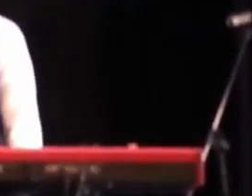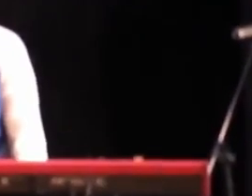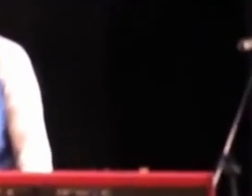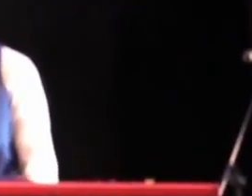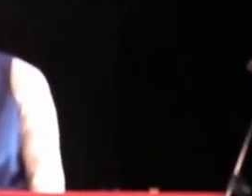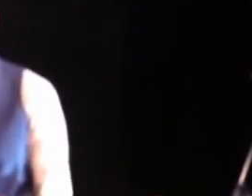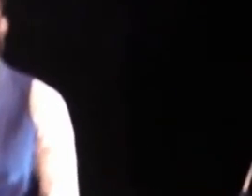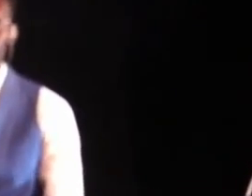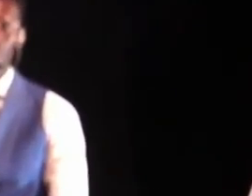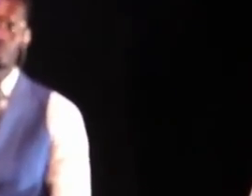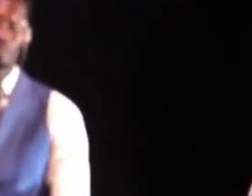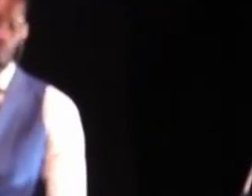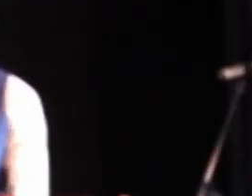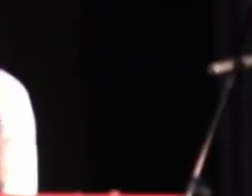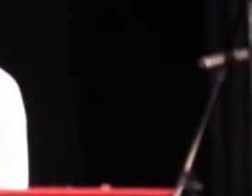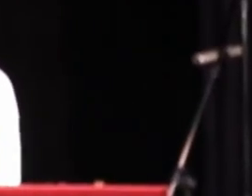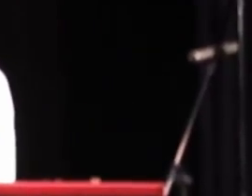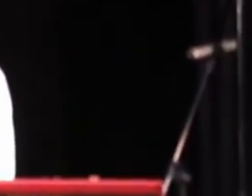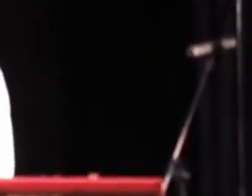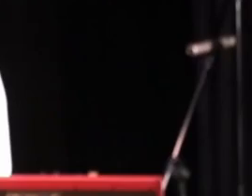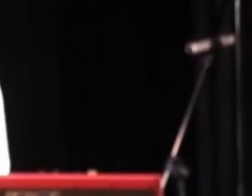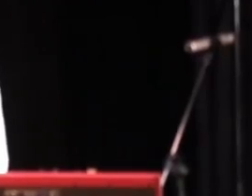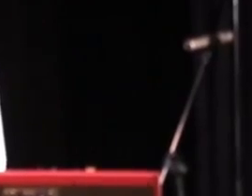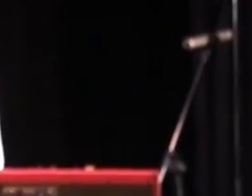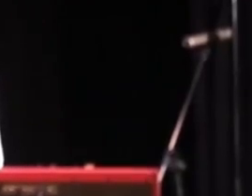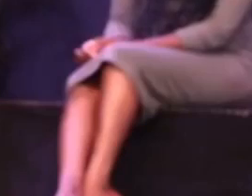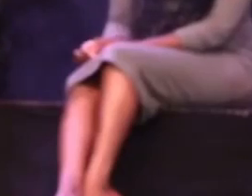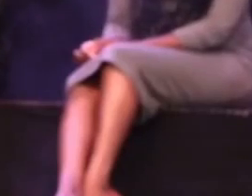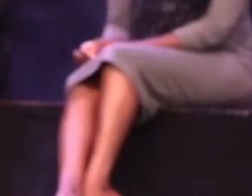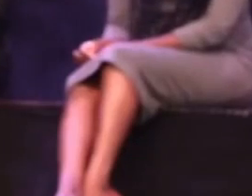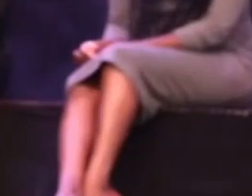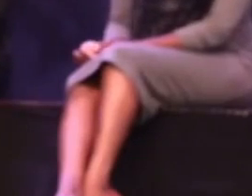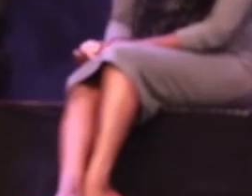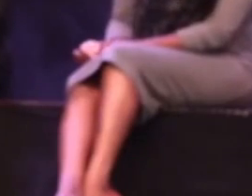merciful, Jesus who saves.